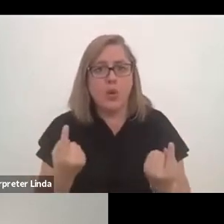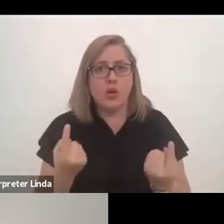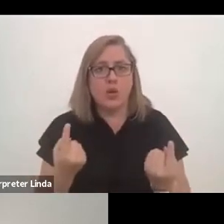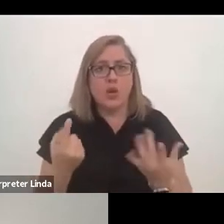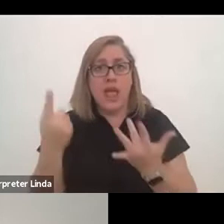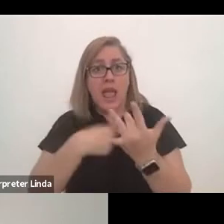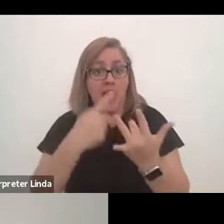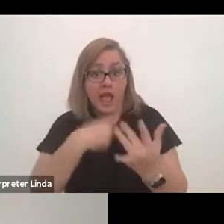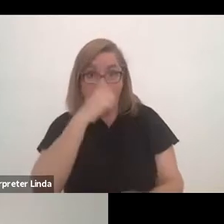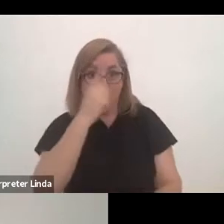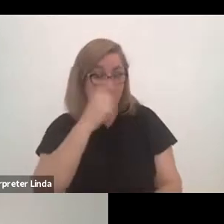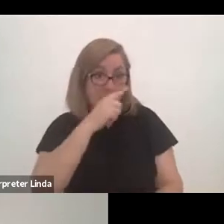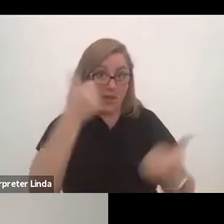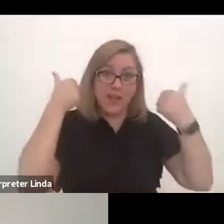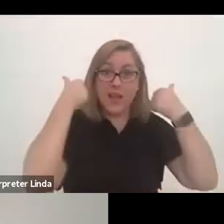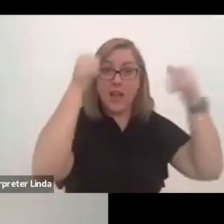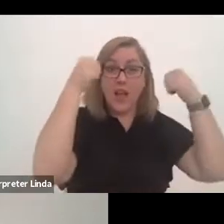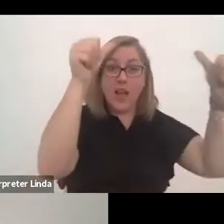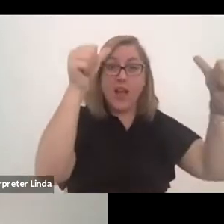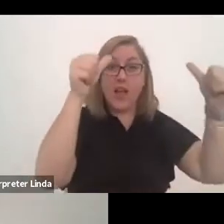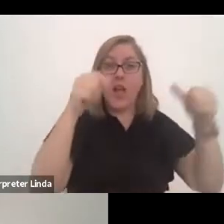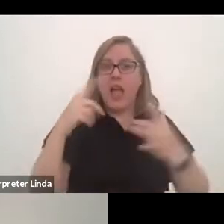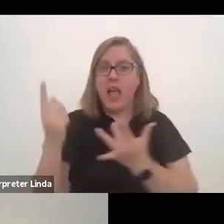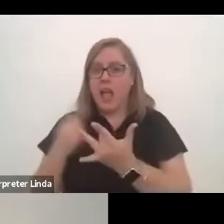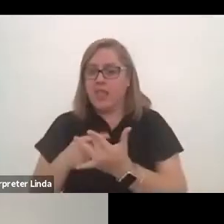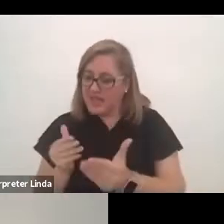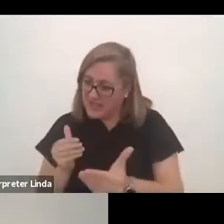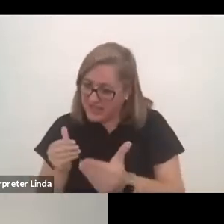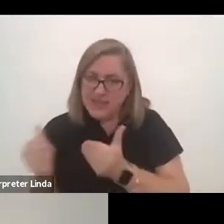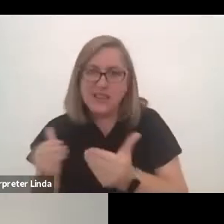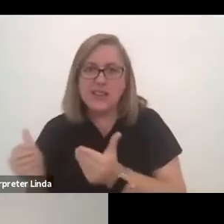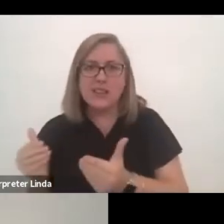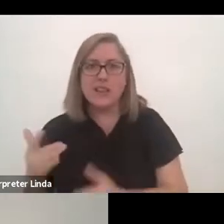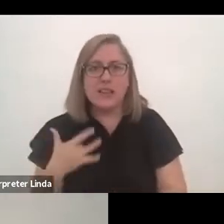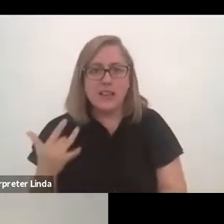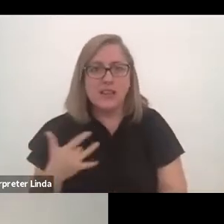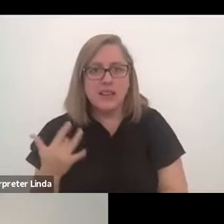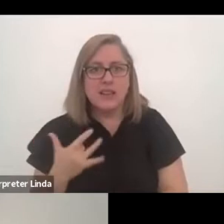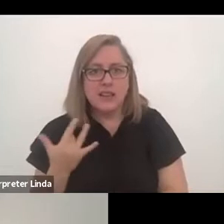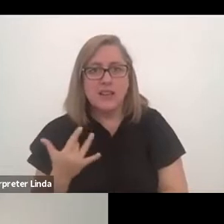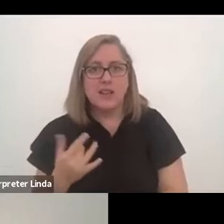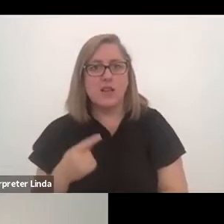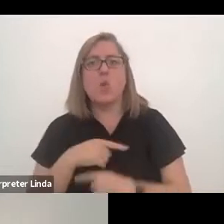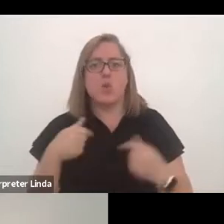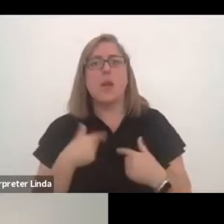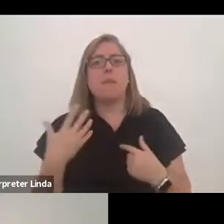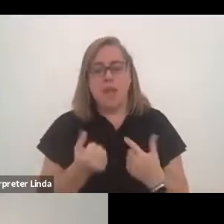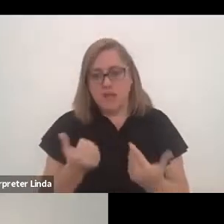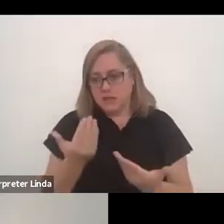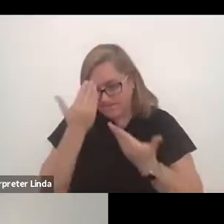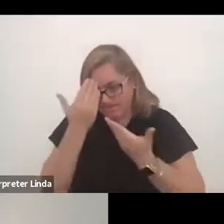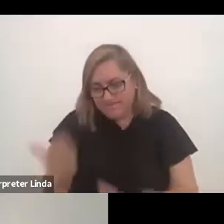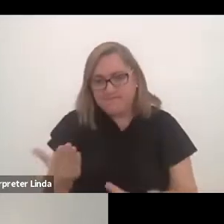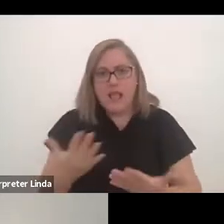massive goals and other people are just getting by day to day. And yeah, I think if we just have a little bit more love and respect for each